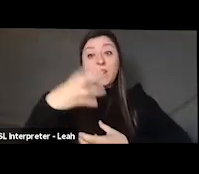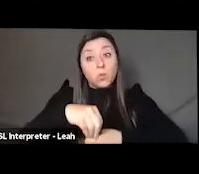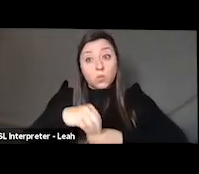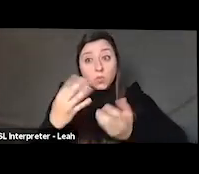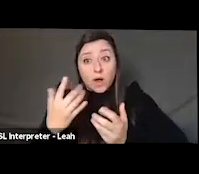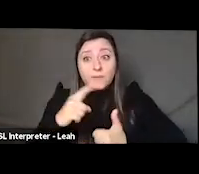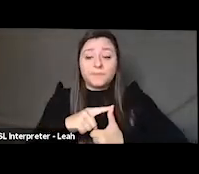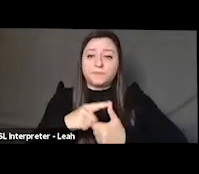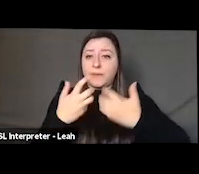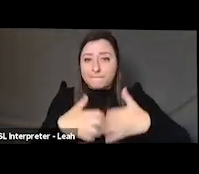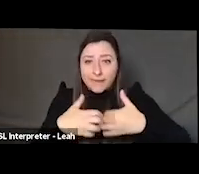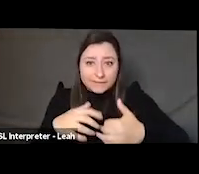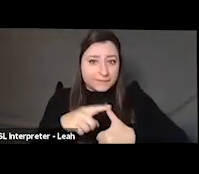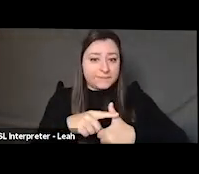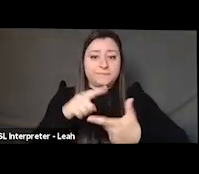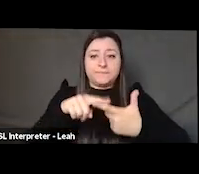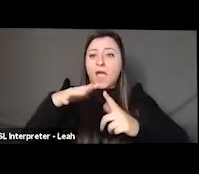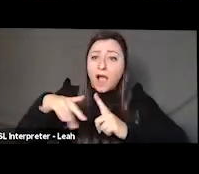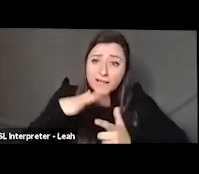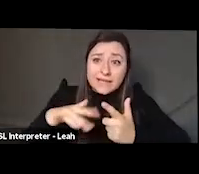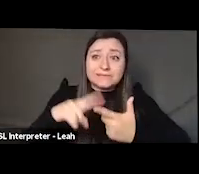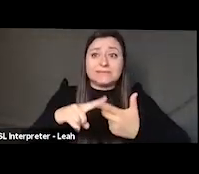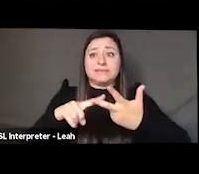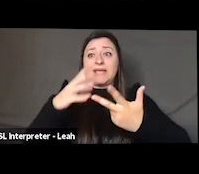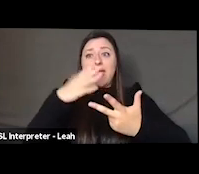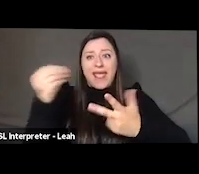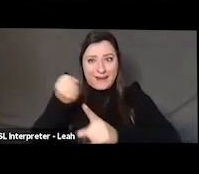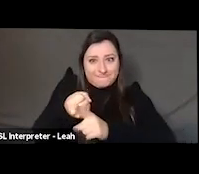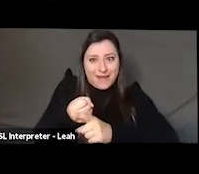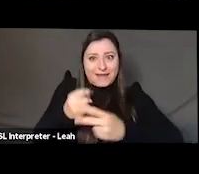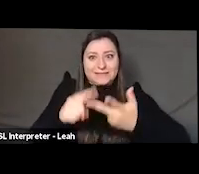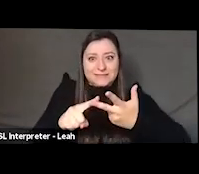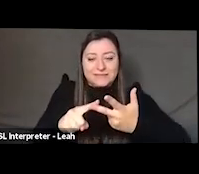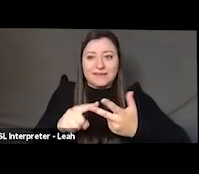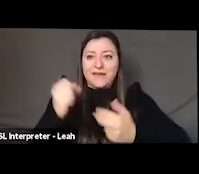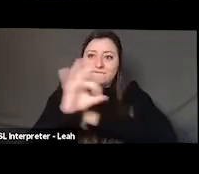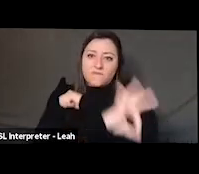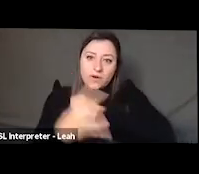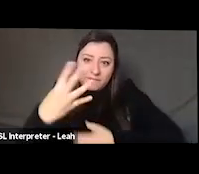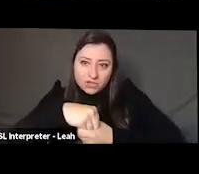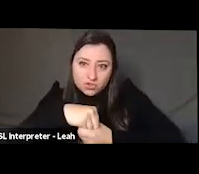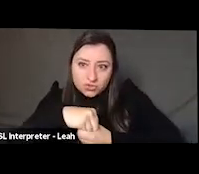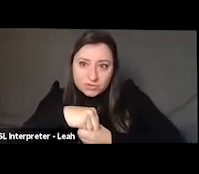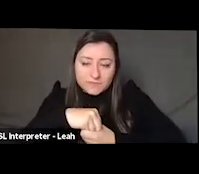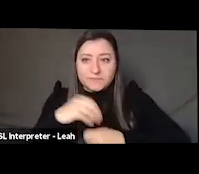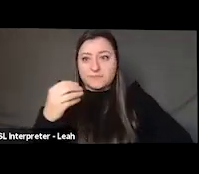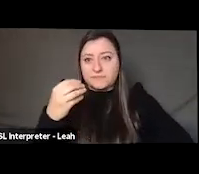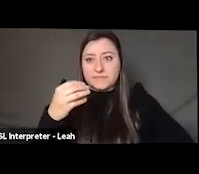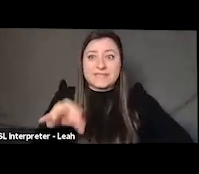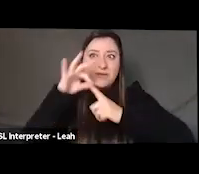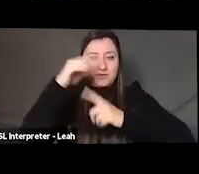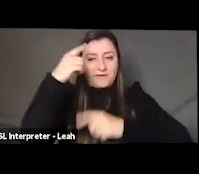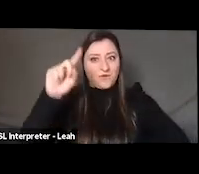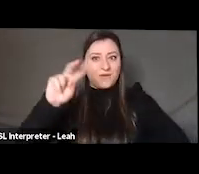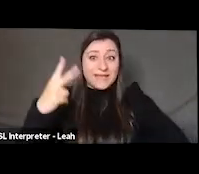the mechanisms, the context, and especially the impact of foreign intervention, especially since the second